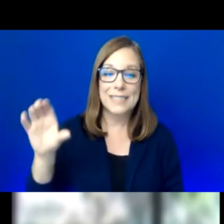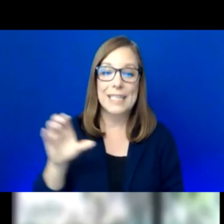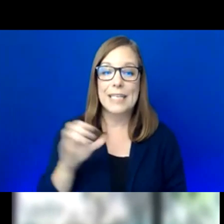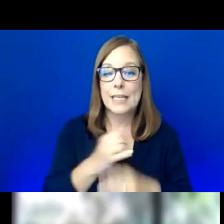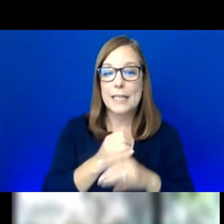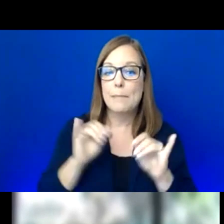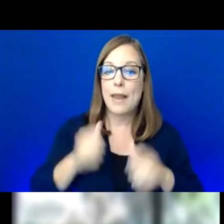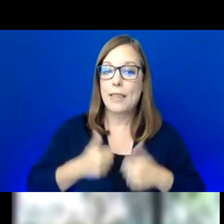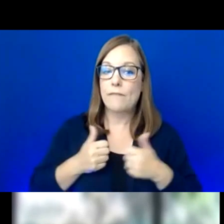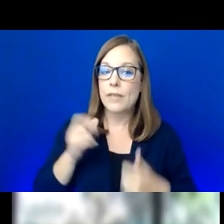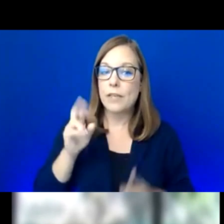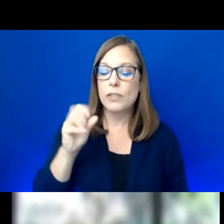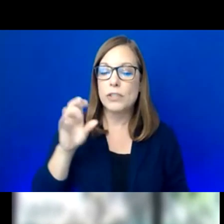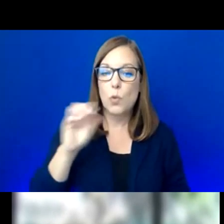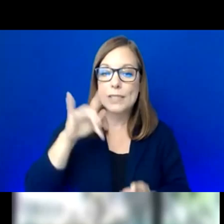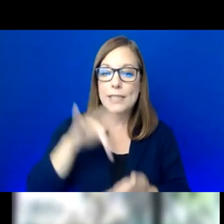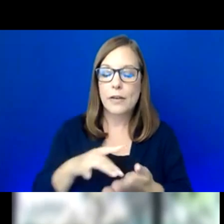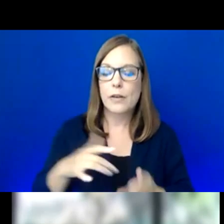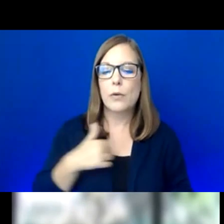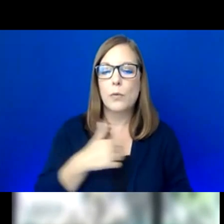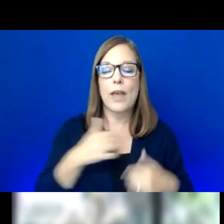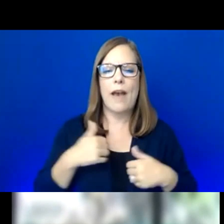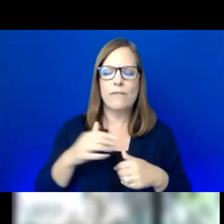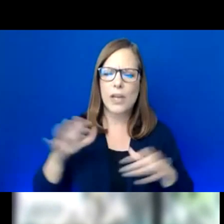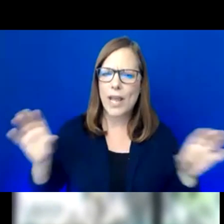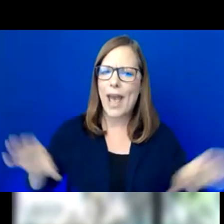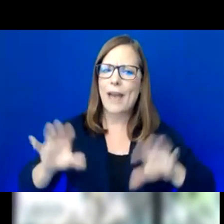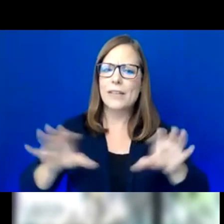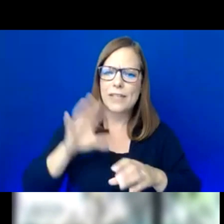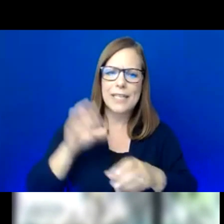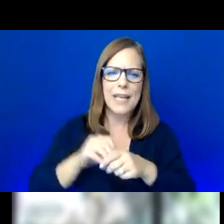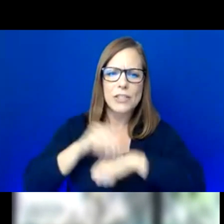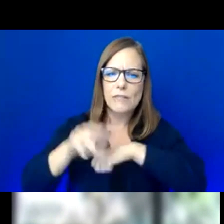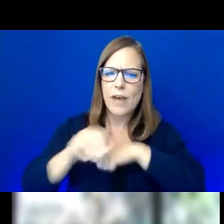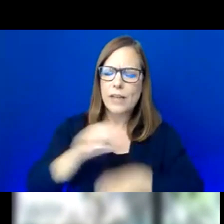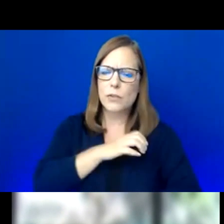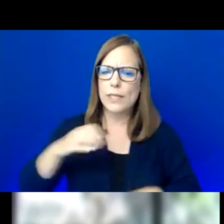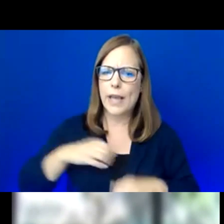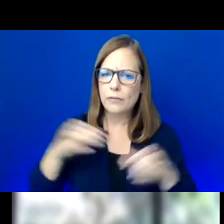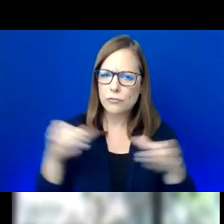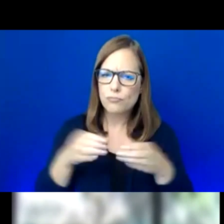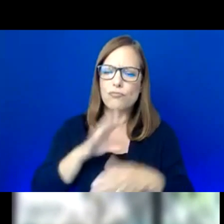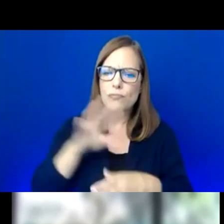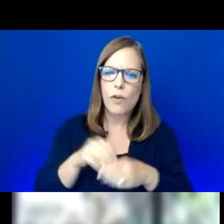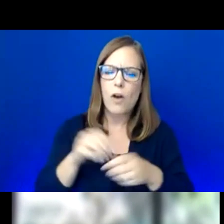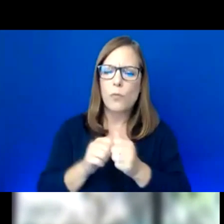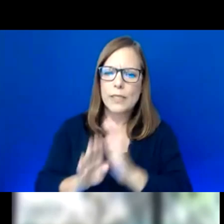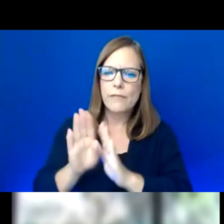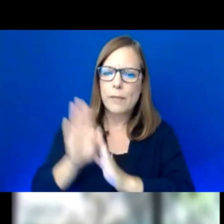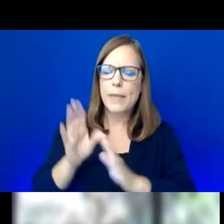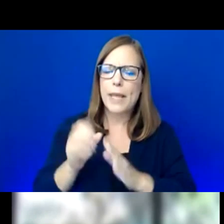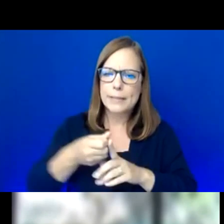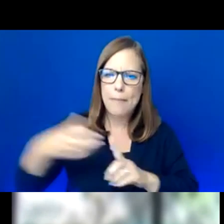also have an active and engaged advisory council who is involved in program development and expansion. So many of our